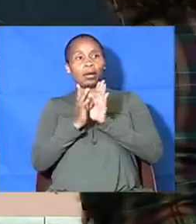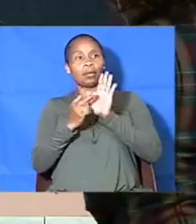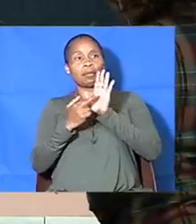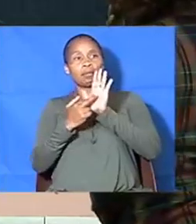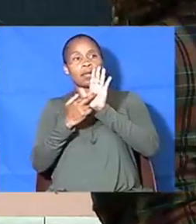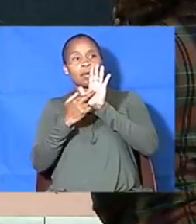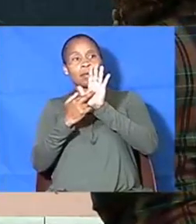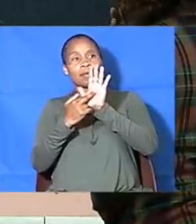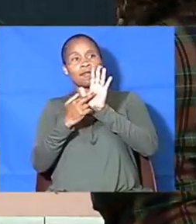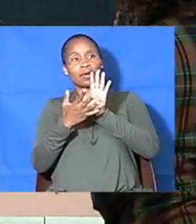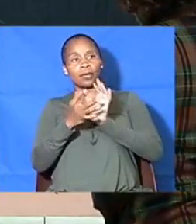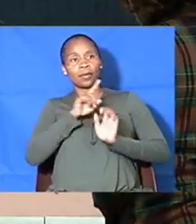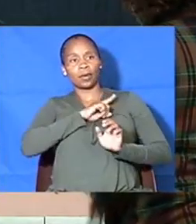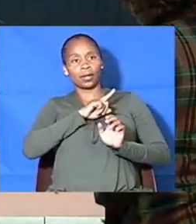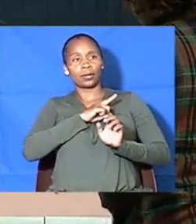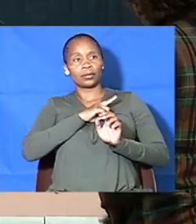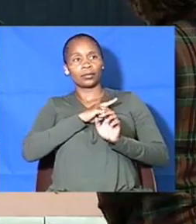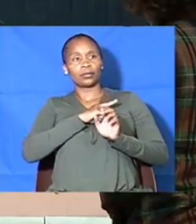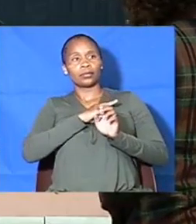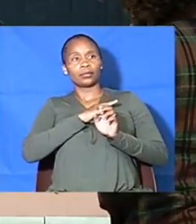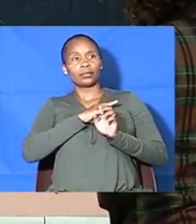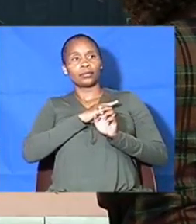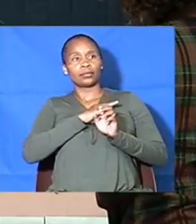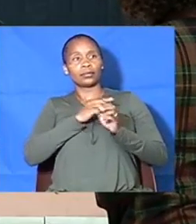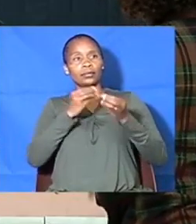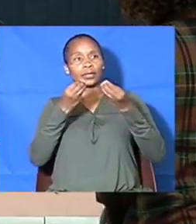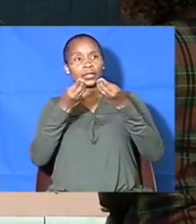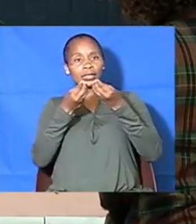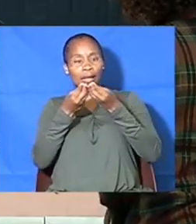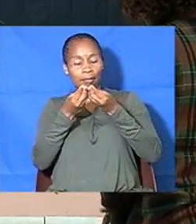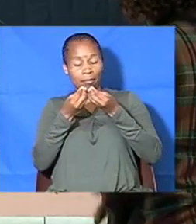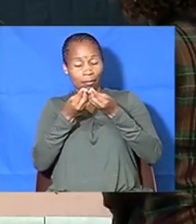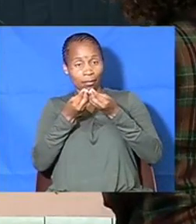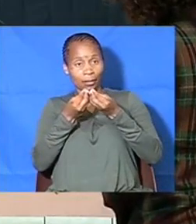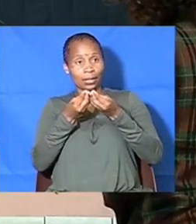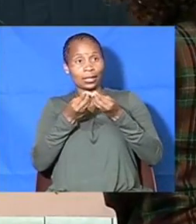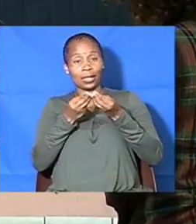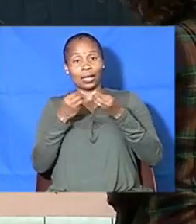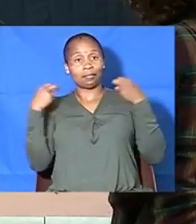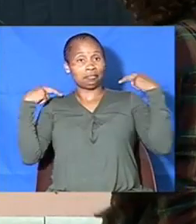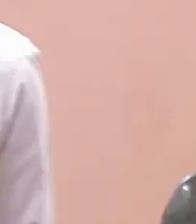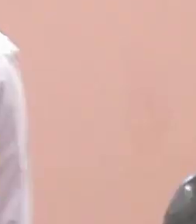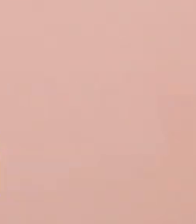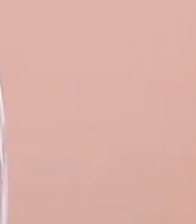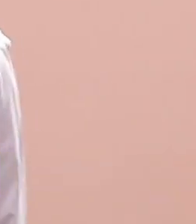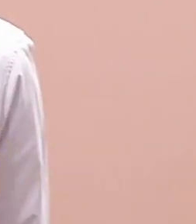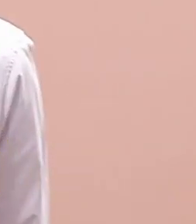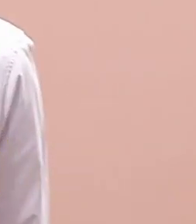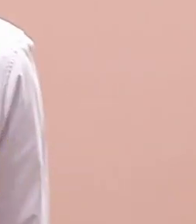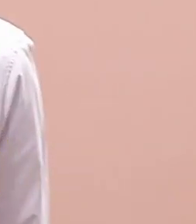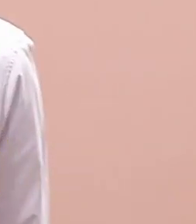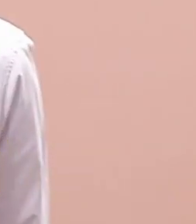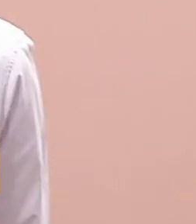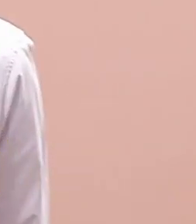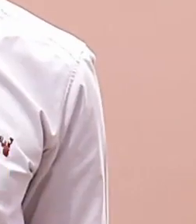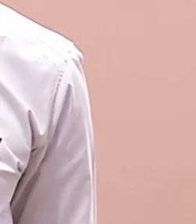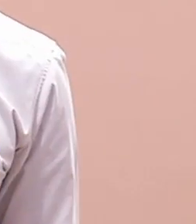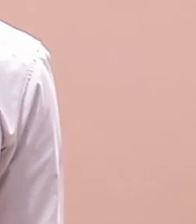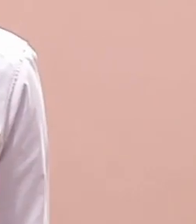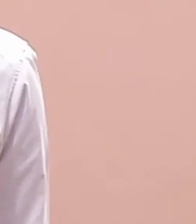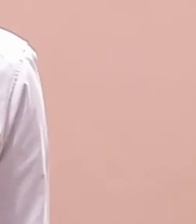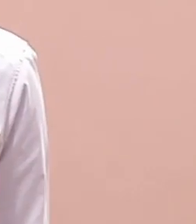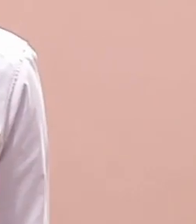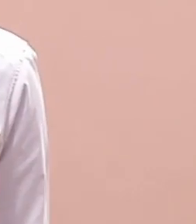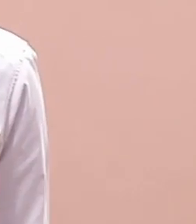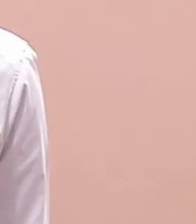Molao ka kanywa o tlo aparetsa taba tsa go swana le taba gore ge ba Limpopo e be gore go le Limpopo